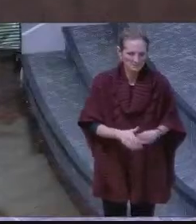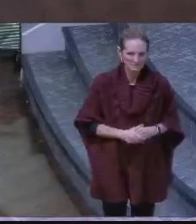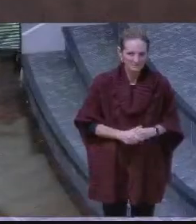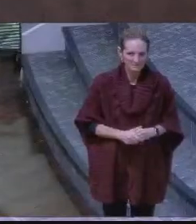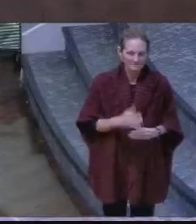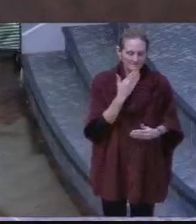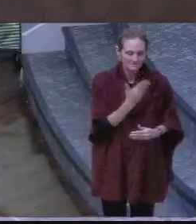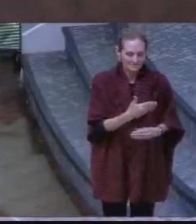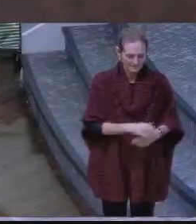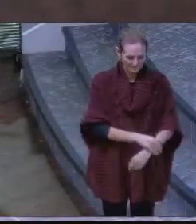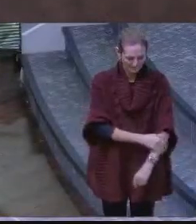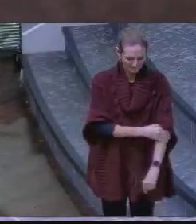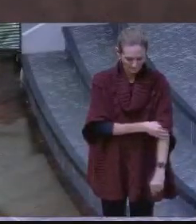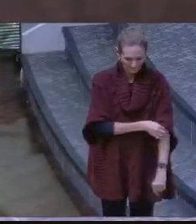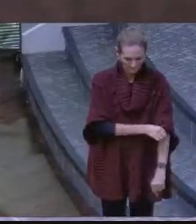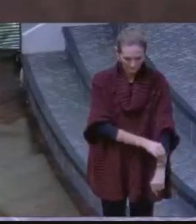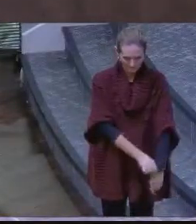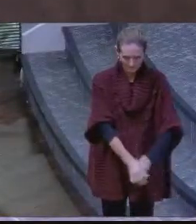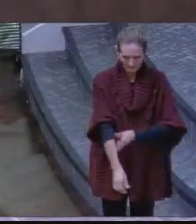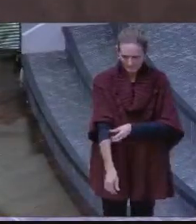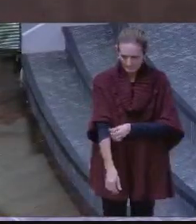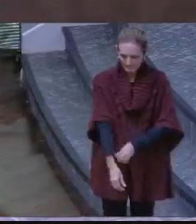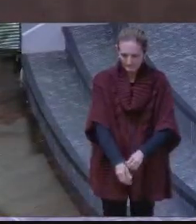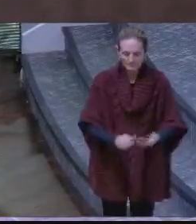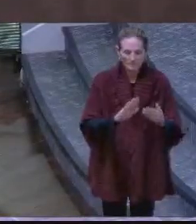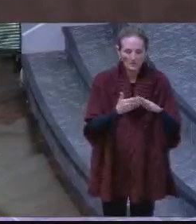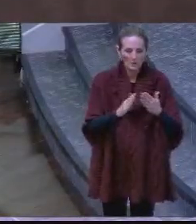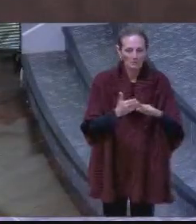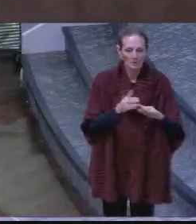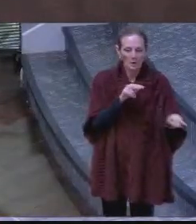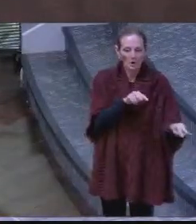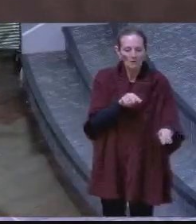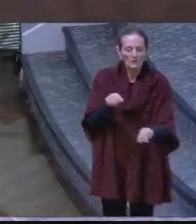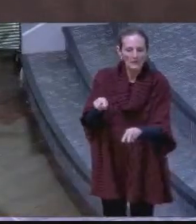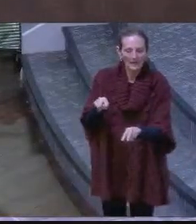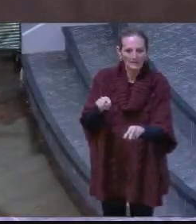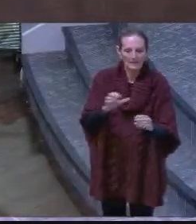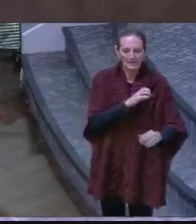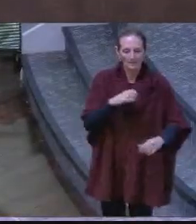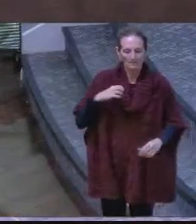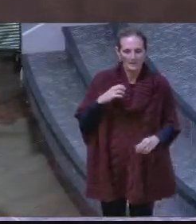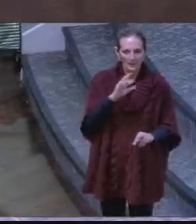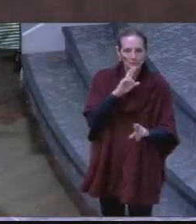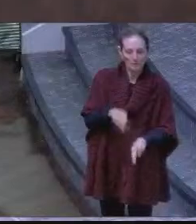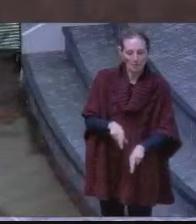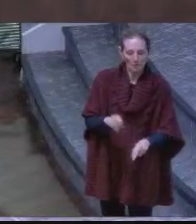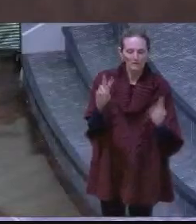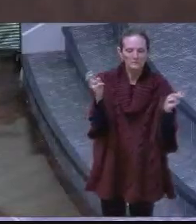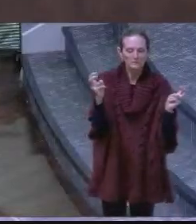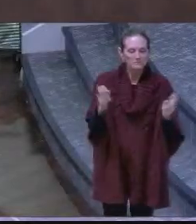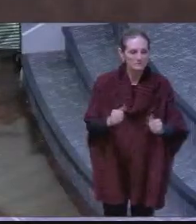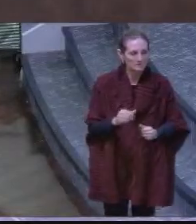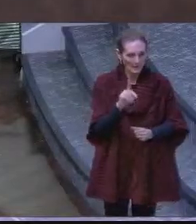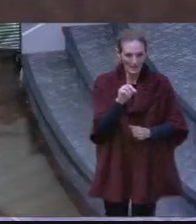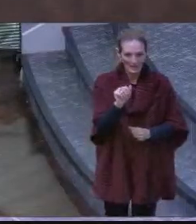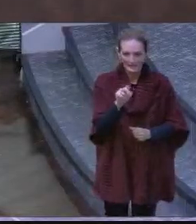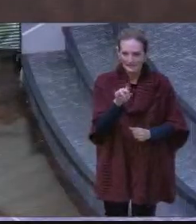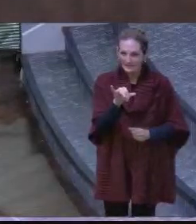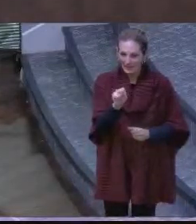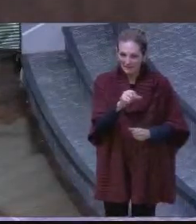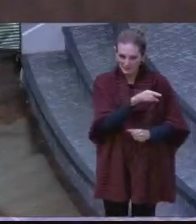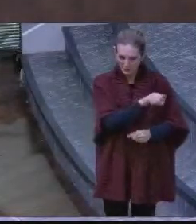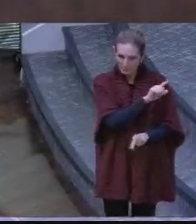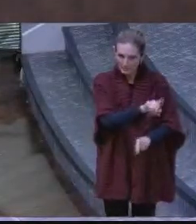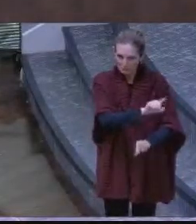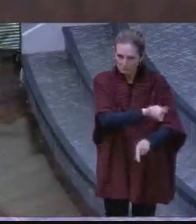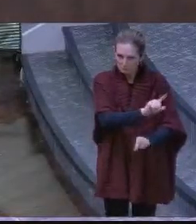you. And up next is our Community Oversight Committee report. And Ms. Davis, I believe you've been